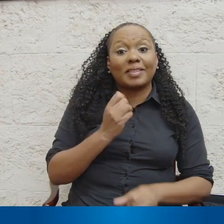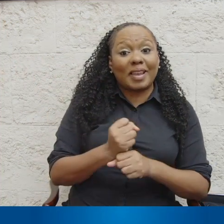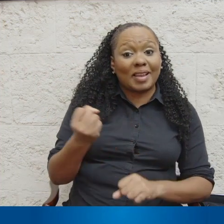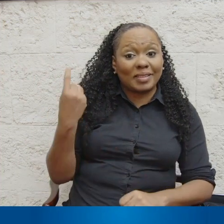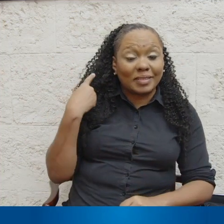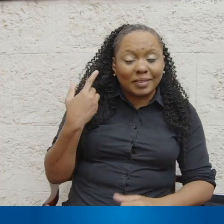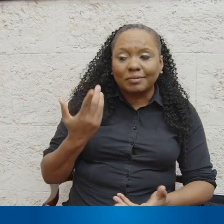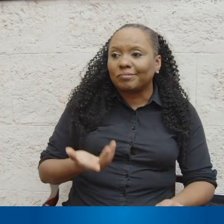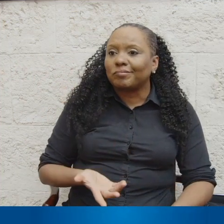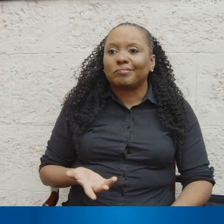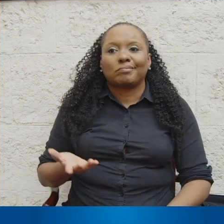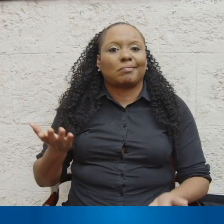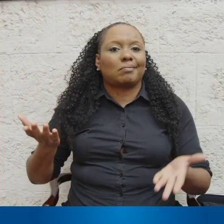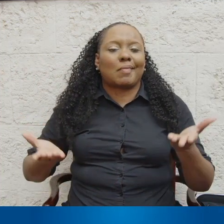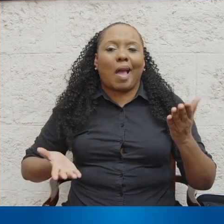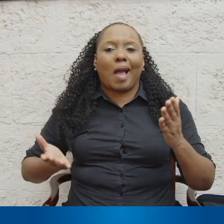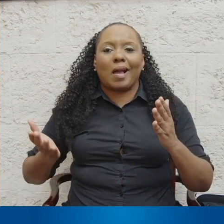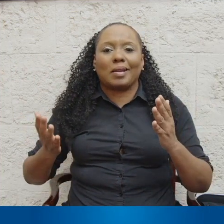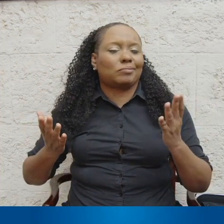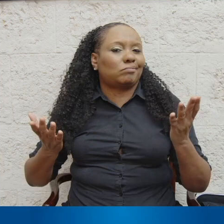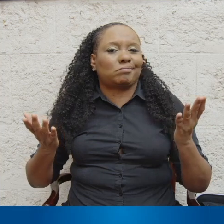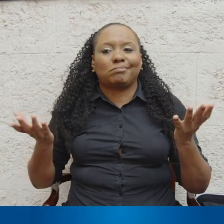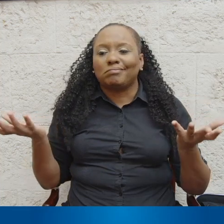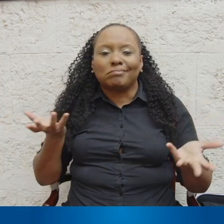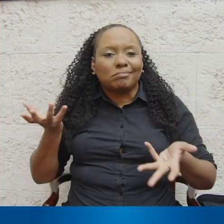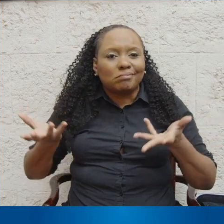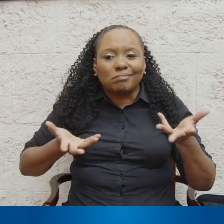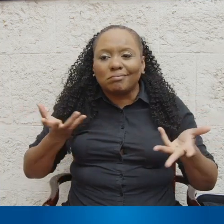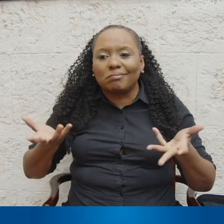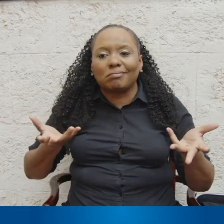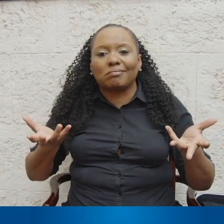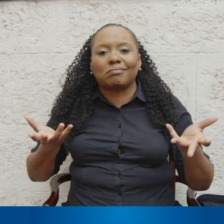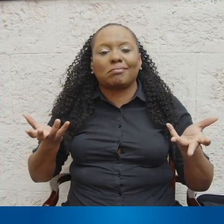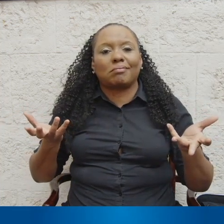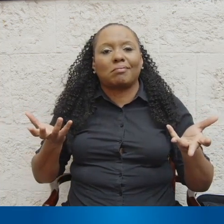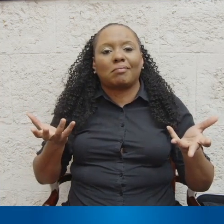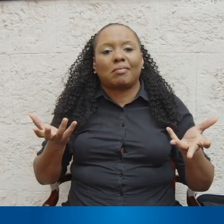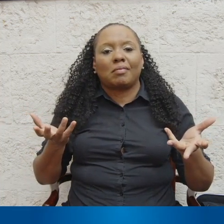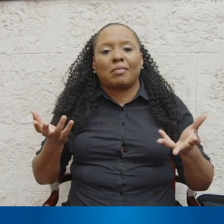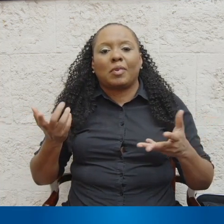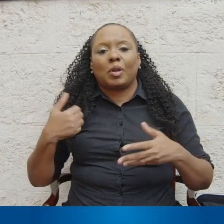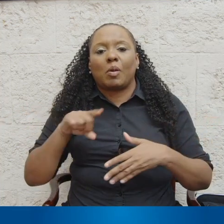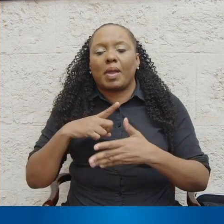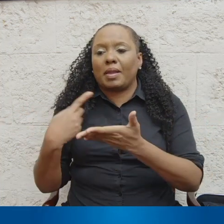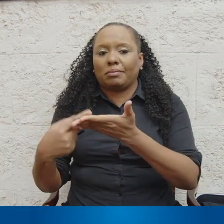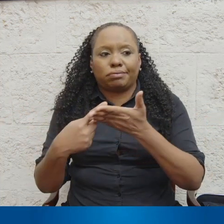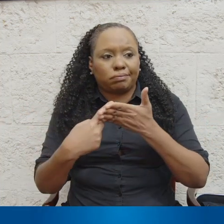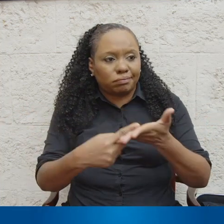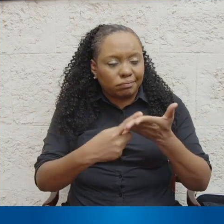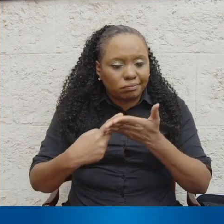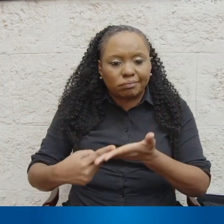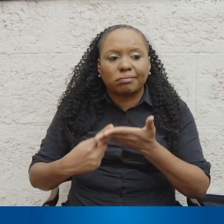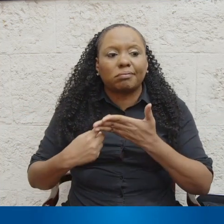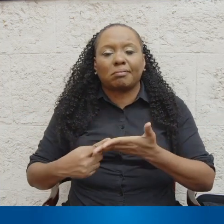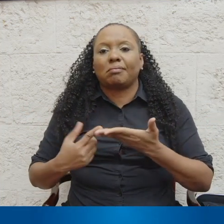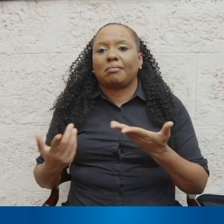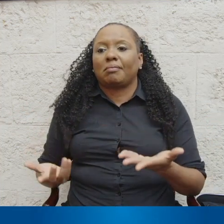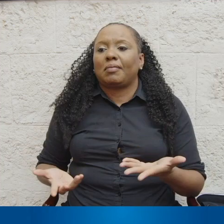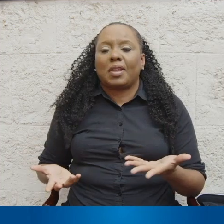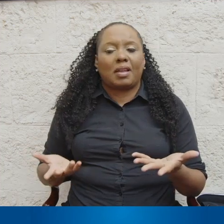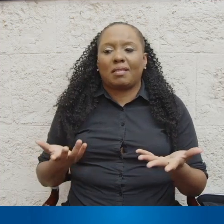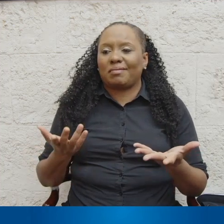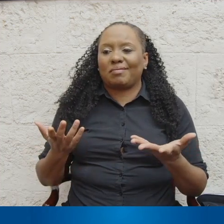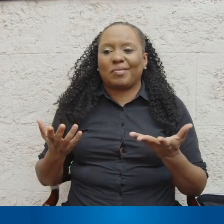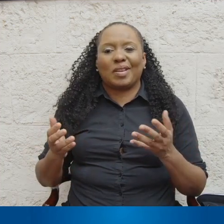the traditional proper route as well. And again, through all of our consultations, it has been, a fair